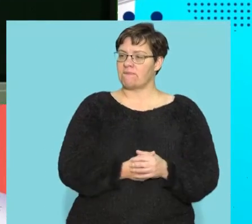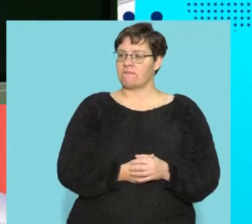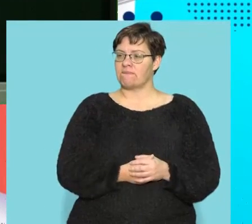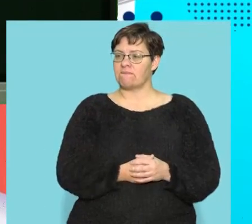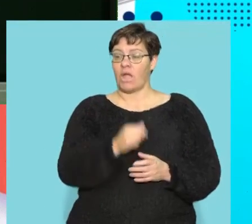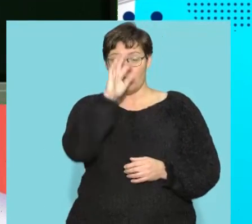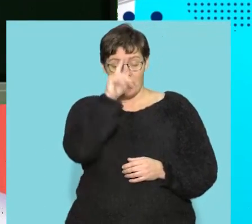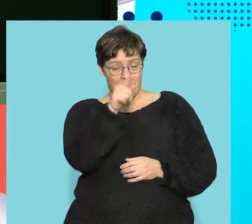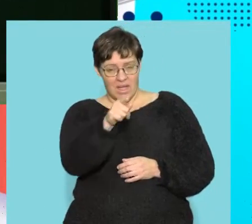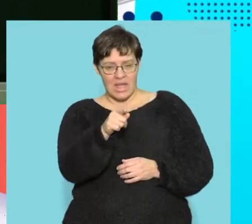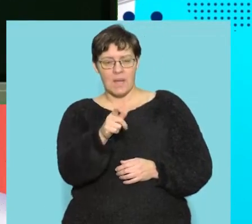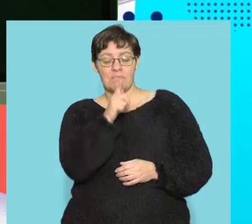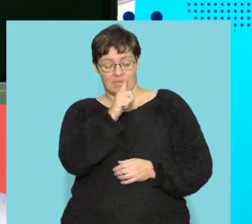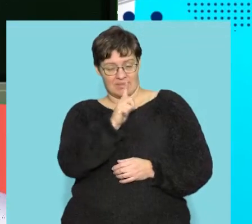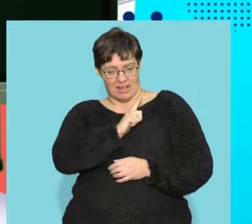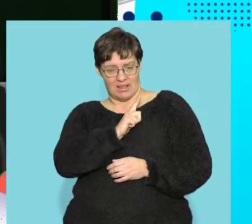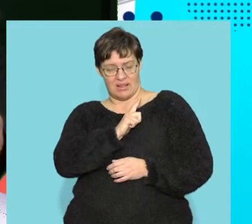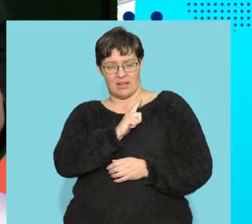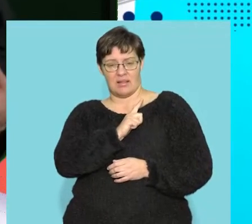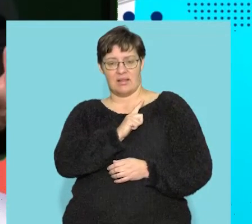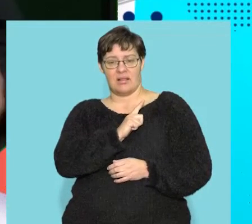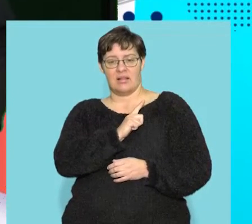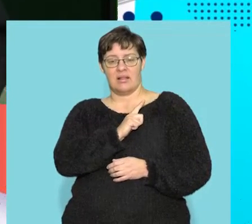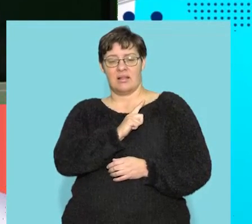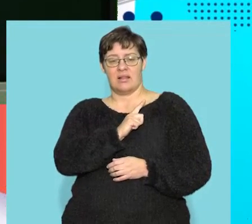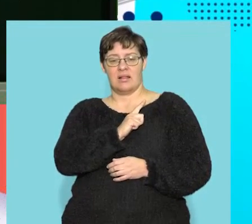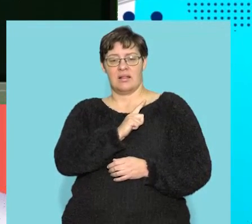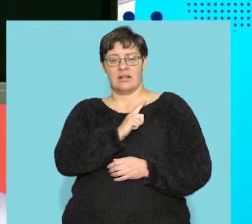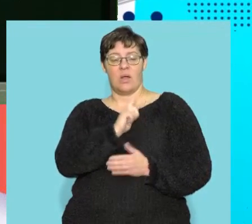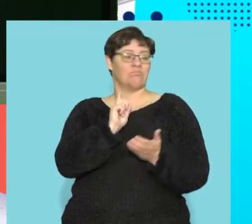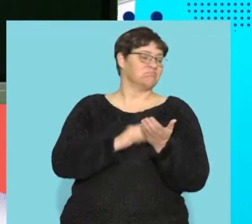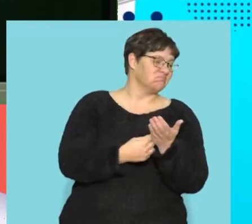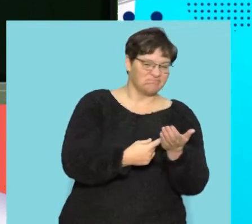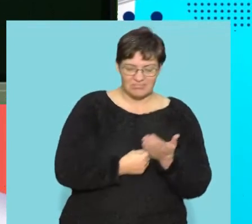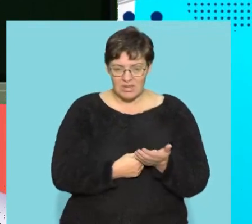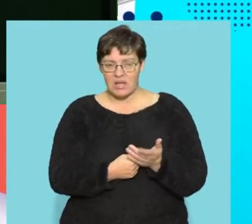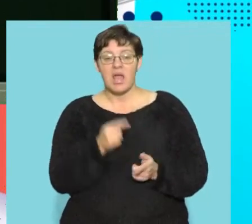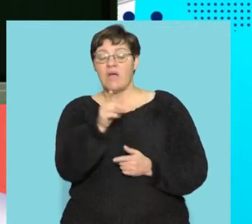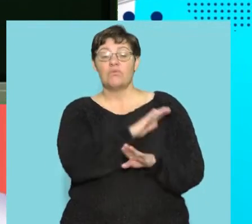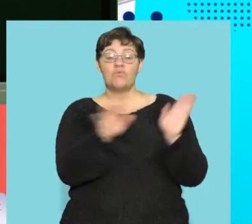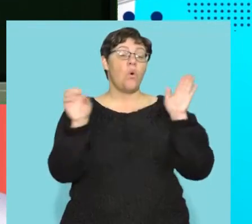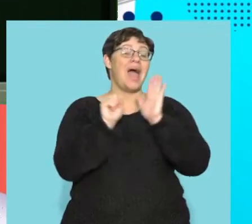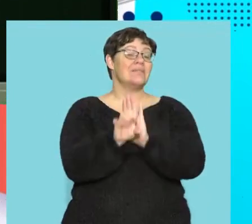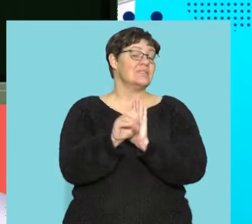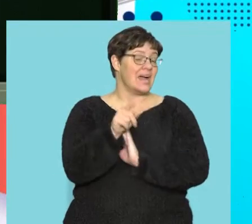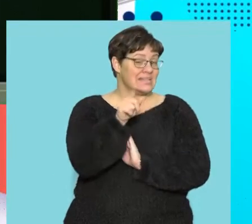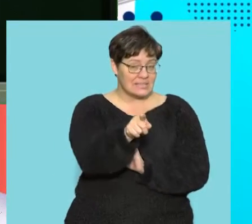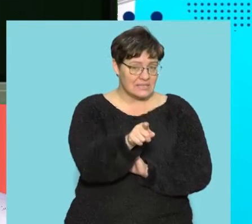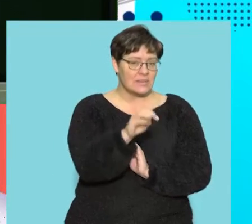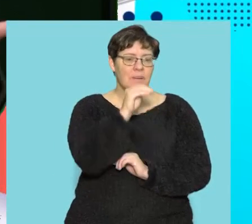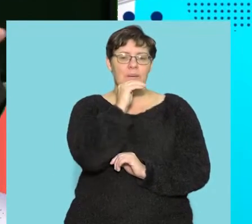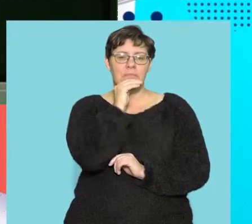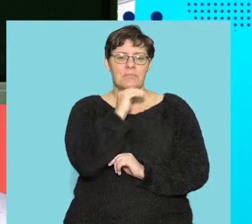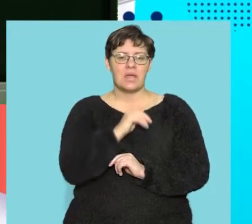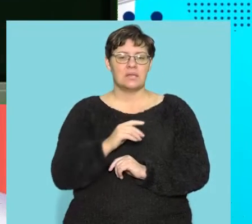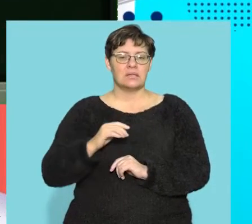remember somebody telling us one day in one of our discussions that if you do not advertise, it's like winking at a